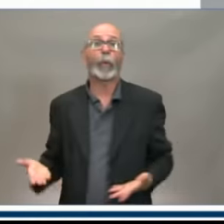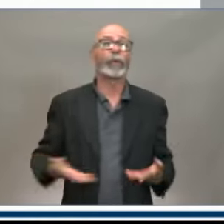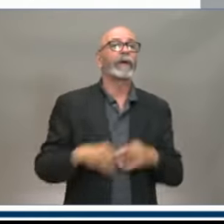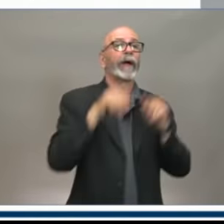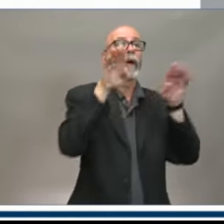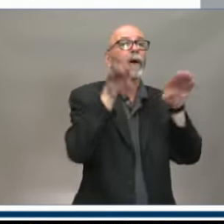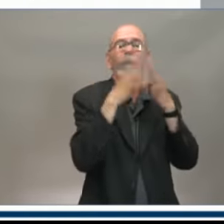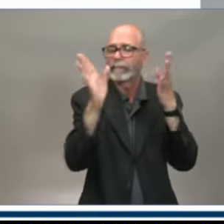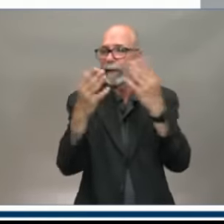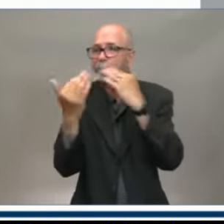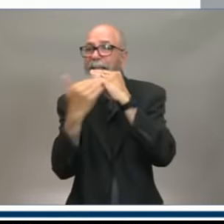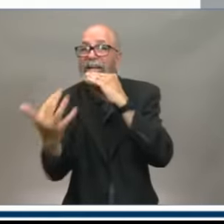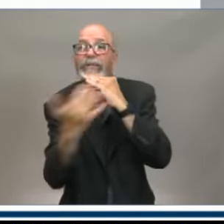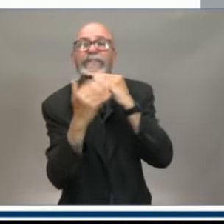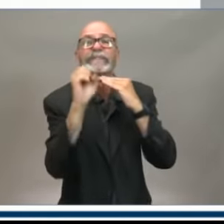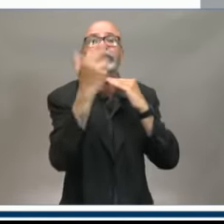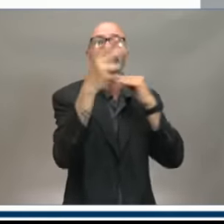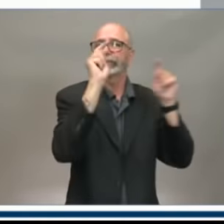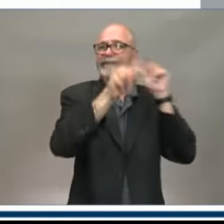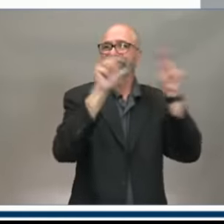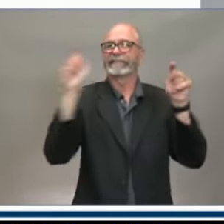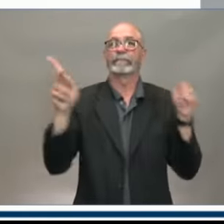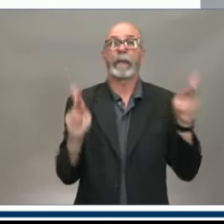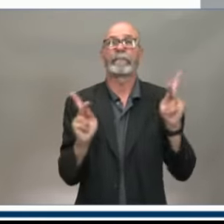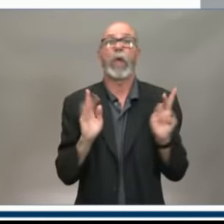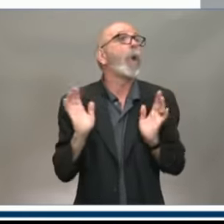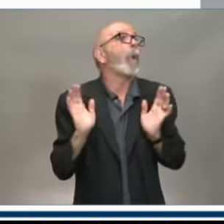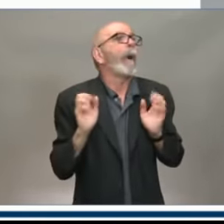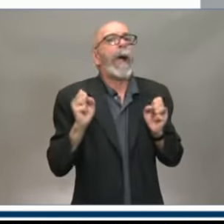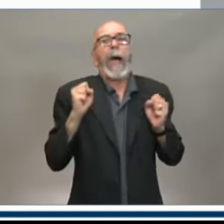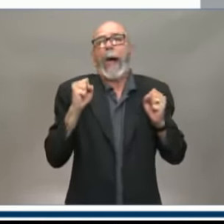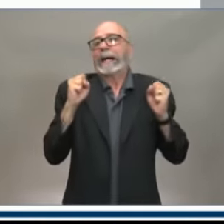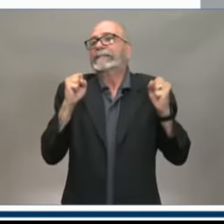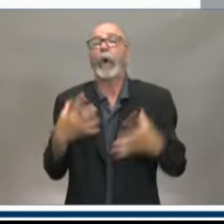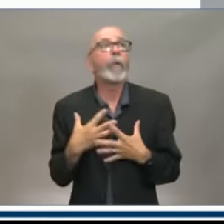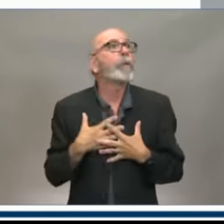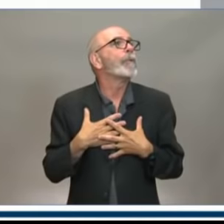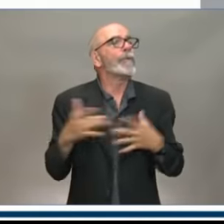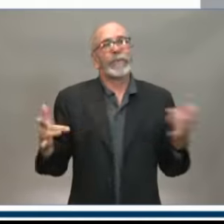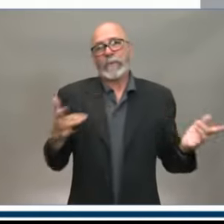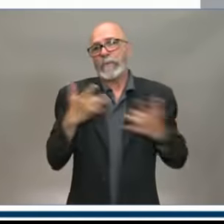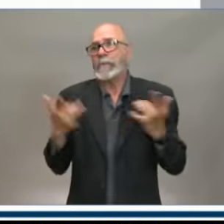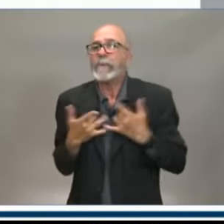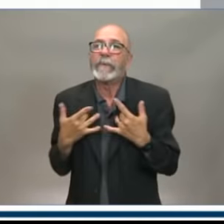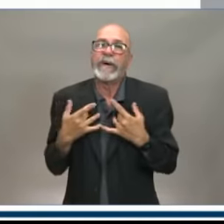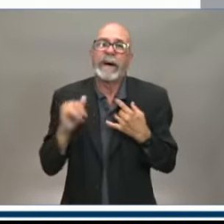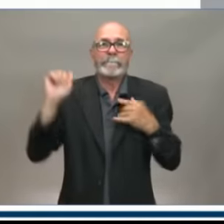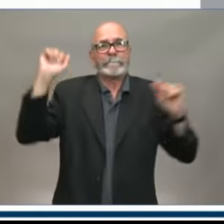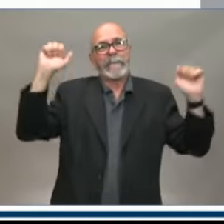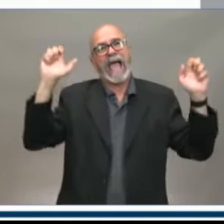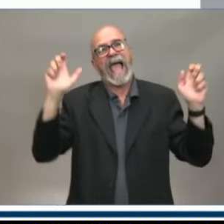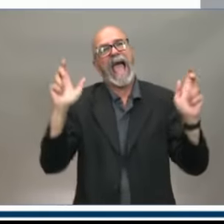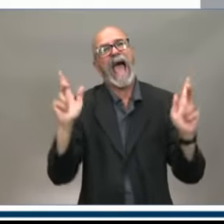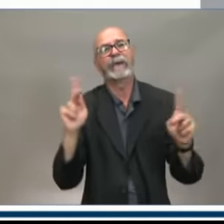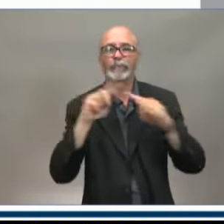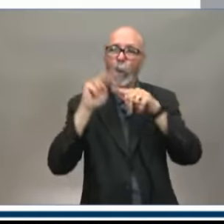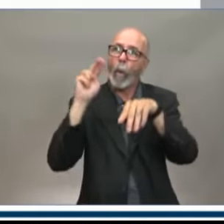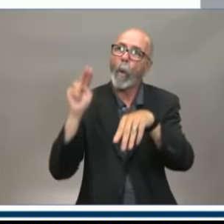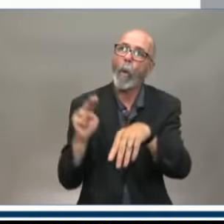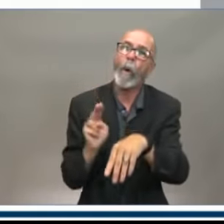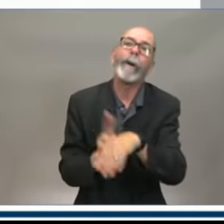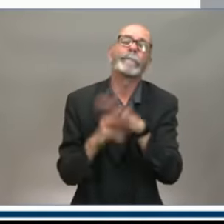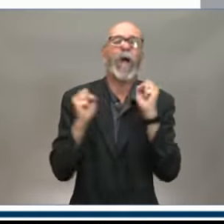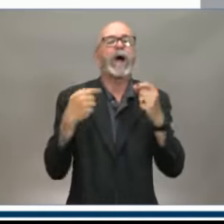returning to their lives. It's important that people continue to reconnect with your community, get outdoors